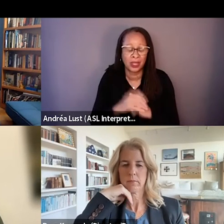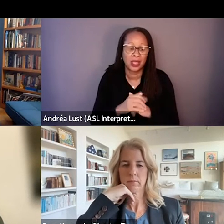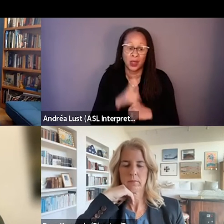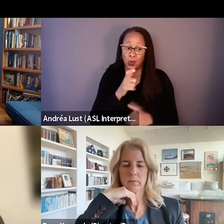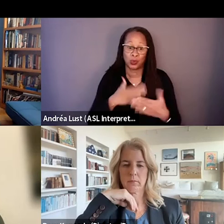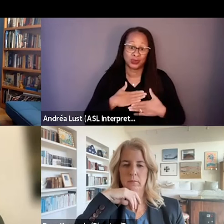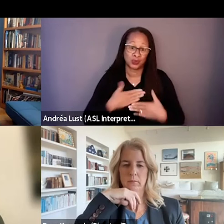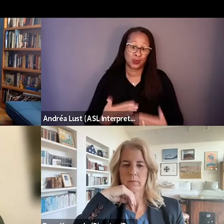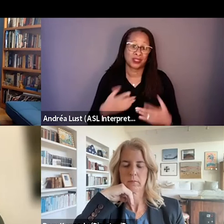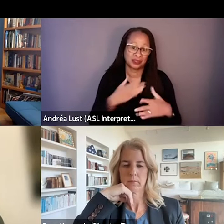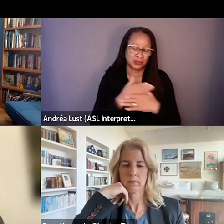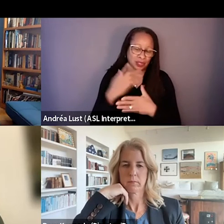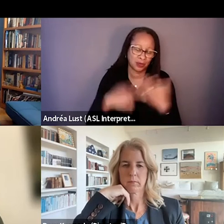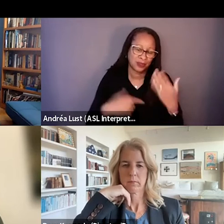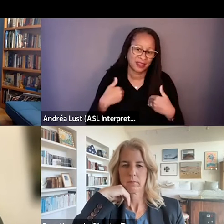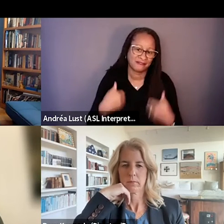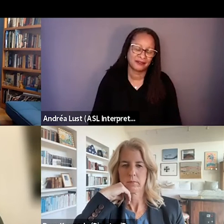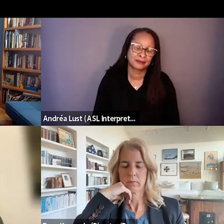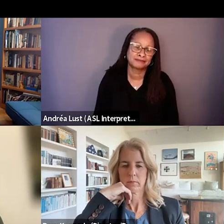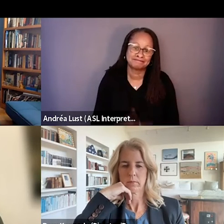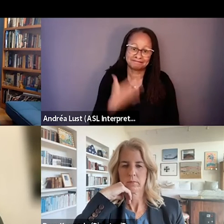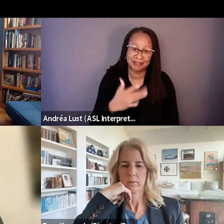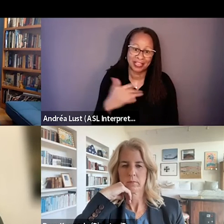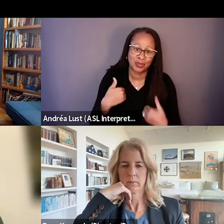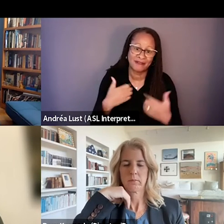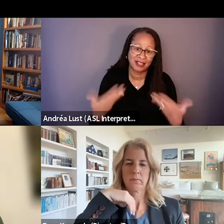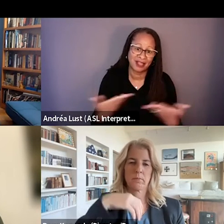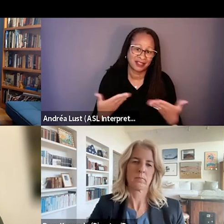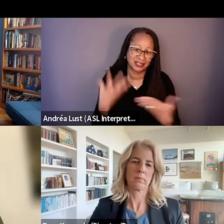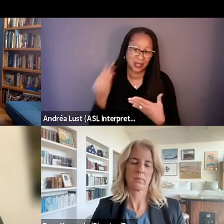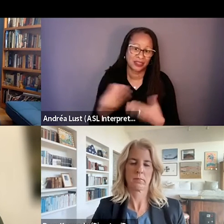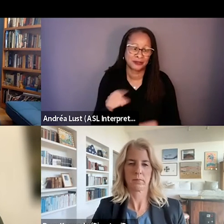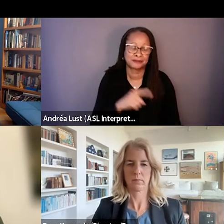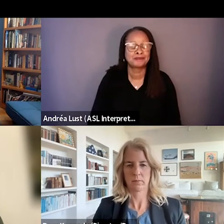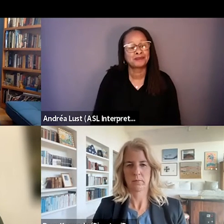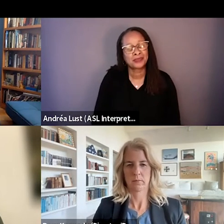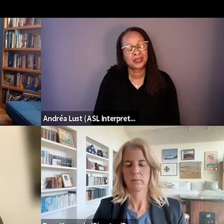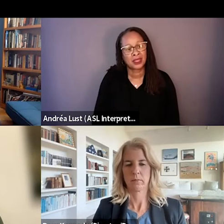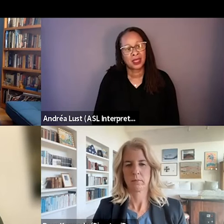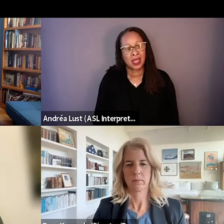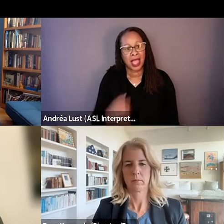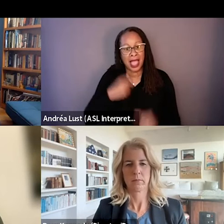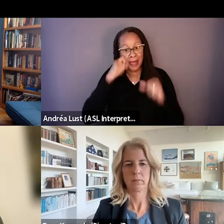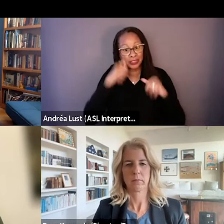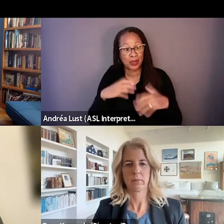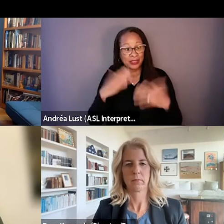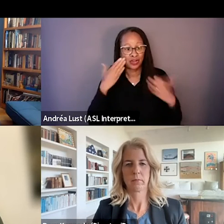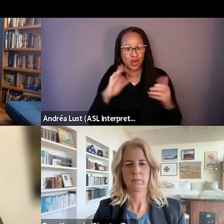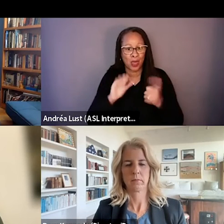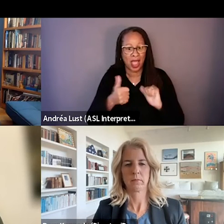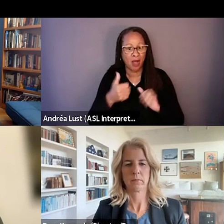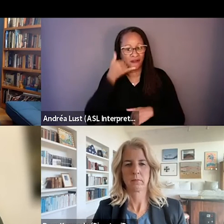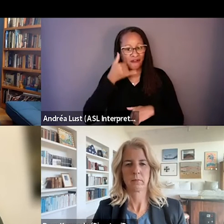is willing to share what they have. And luckily there was a lot of material out there. I was surprised. I mean, I don't know exactly how phones work in that respect,